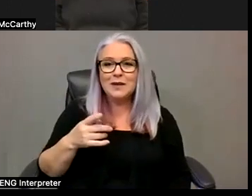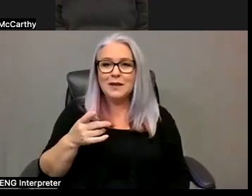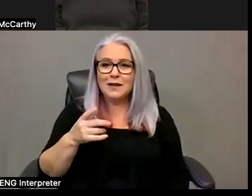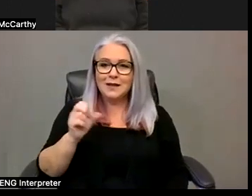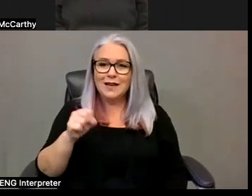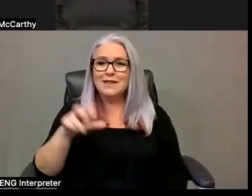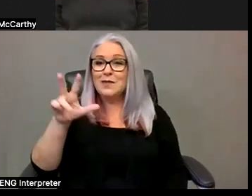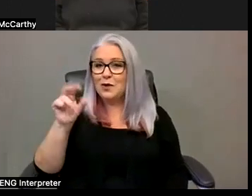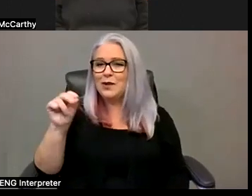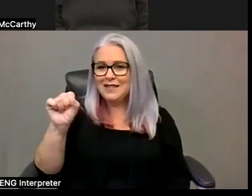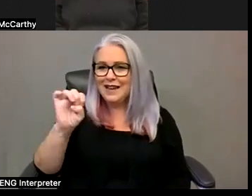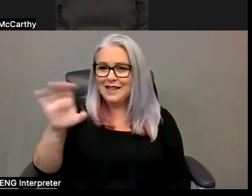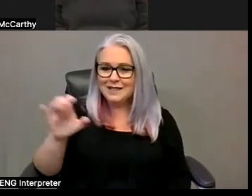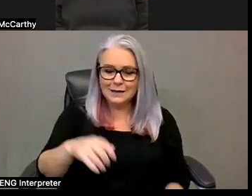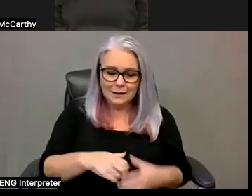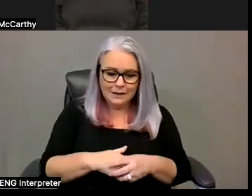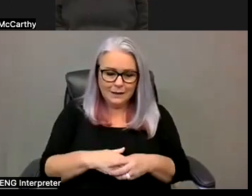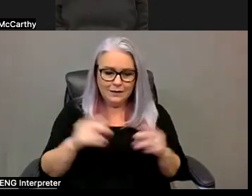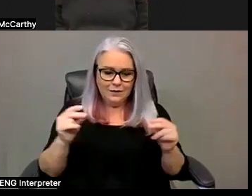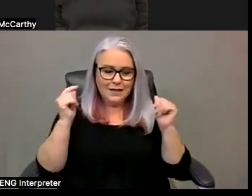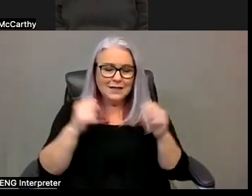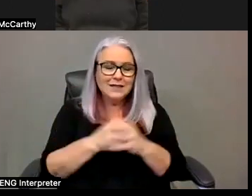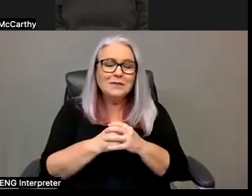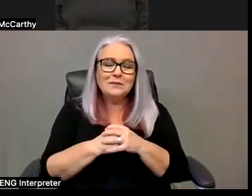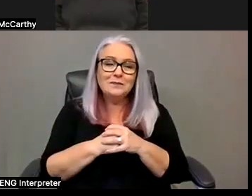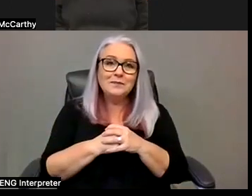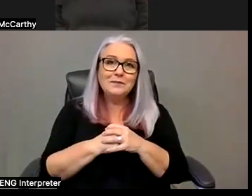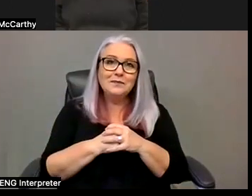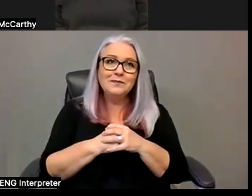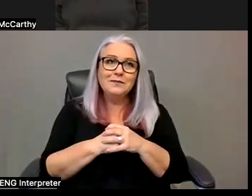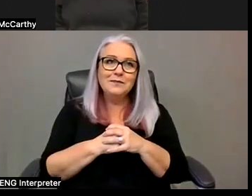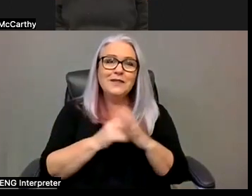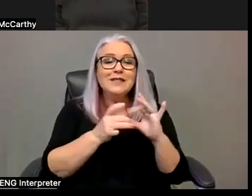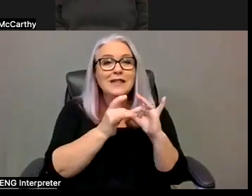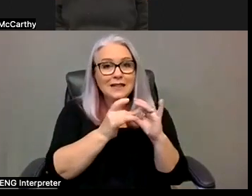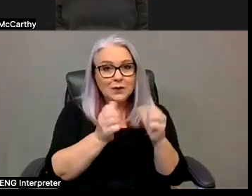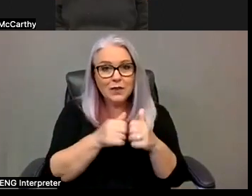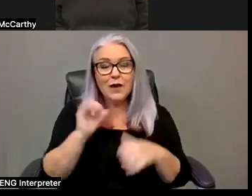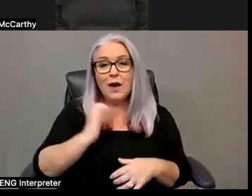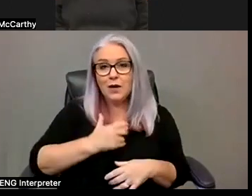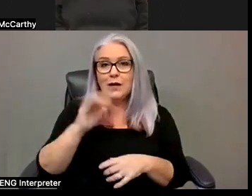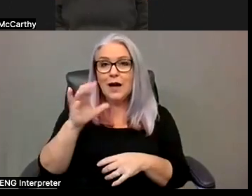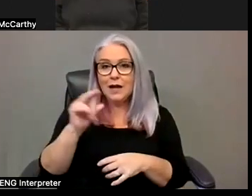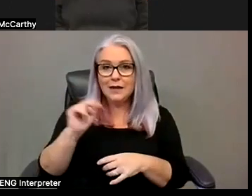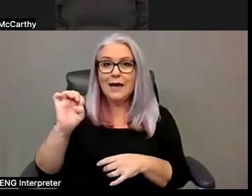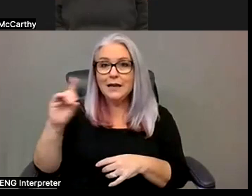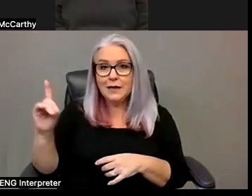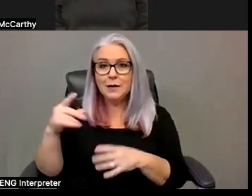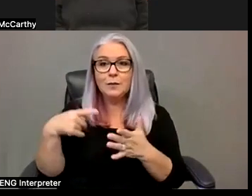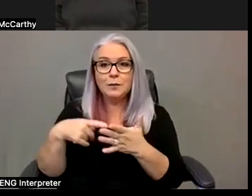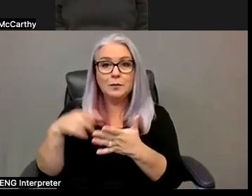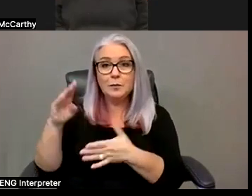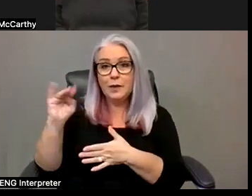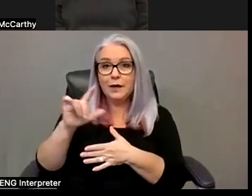30 seconds. I'm going to be so quick. It has to do with our Con Ed bill. I just want to say that program has been